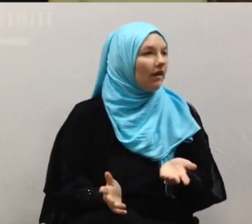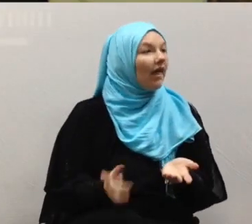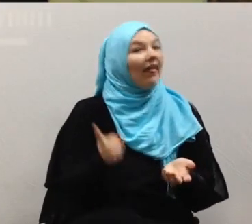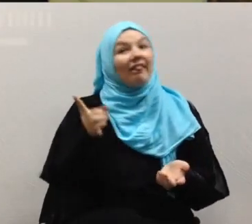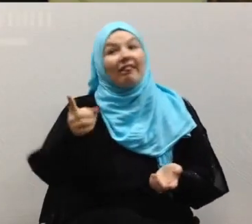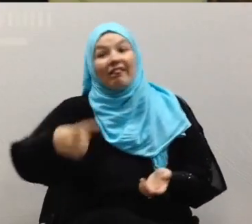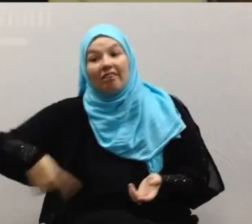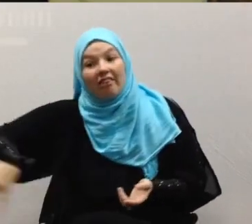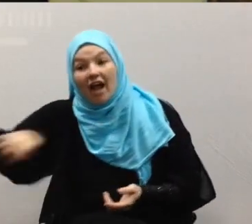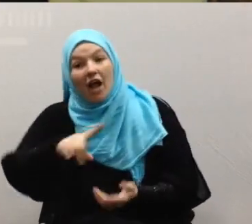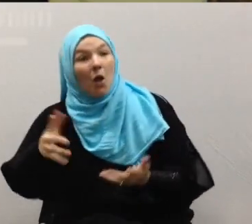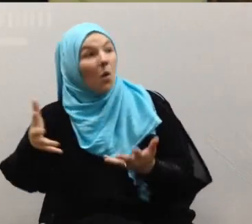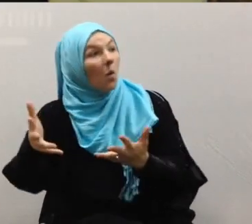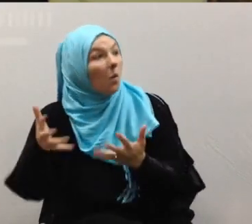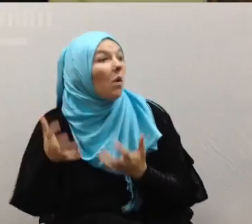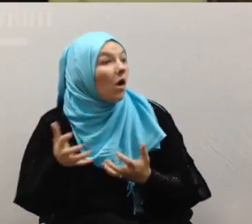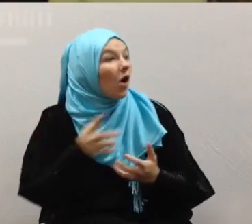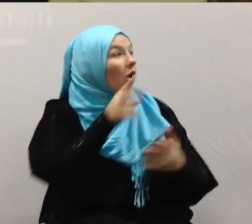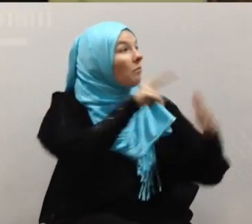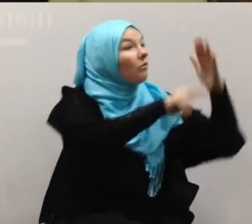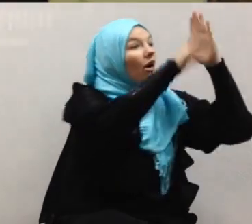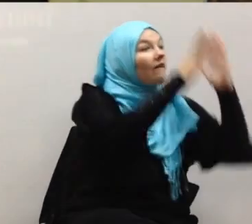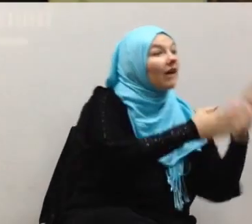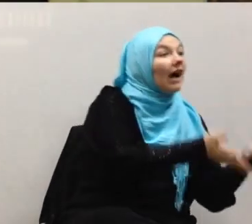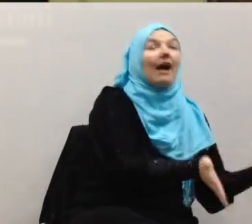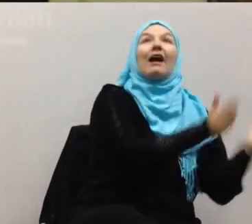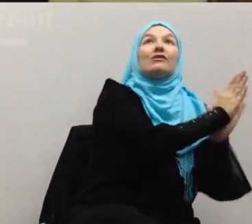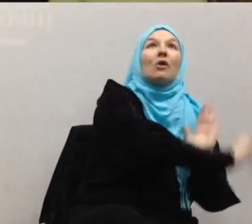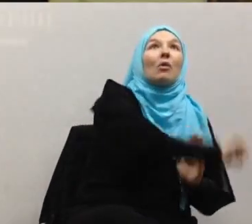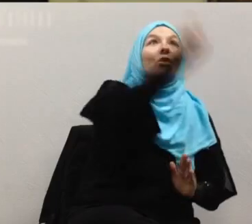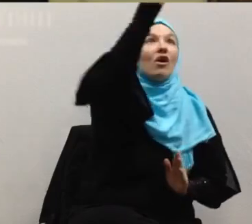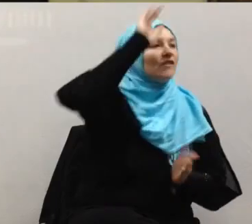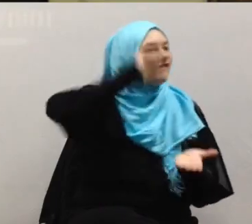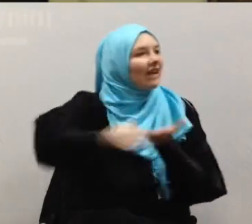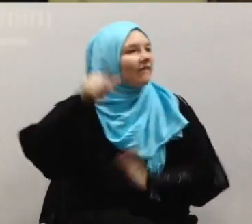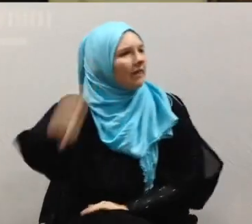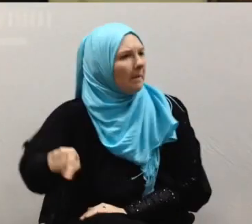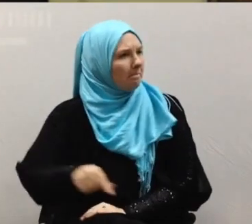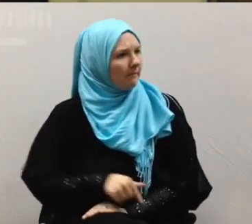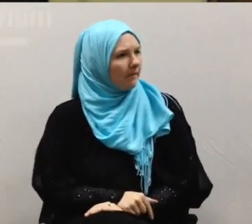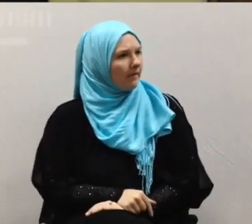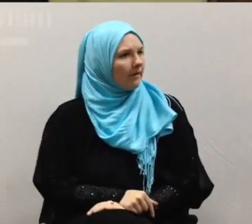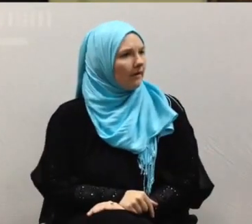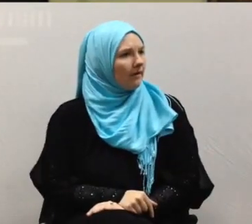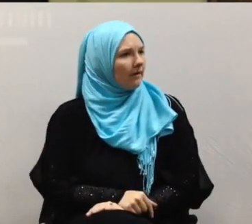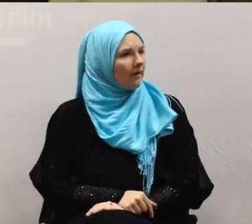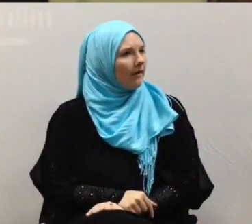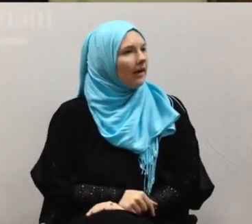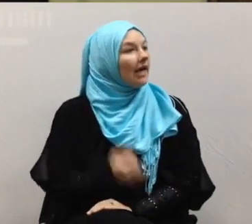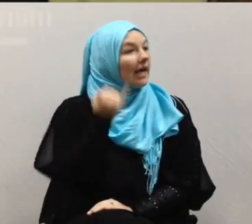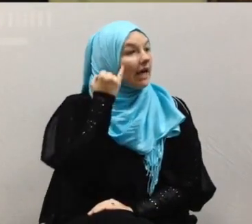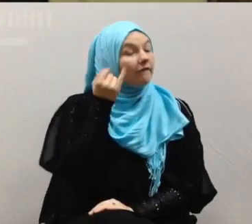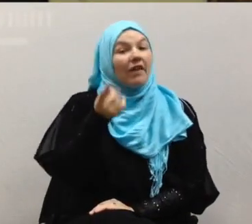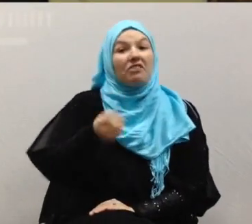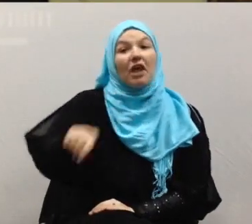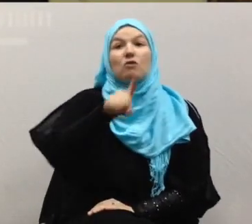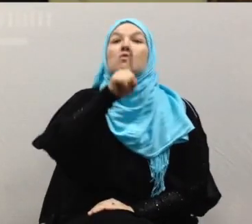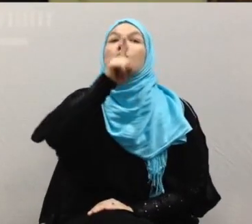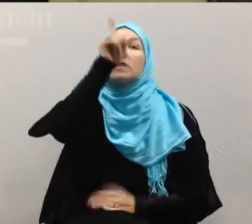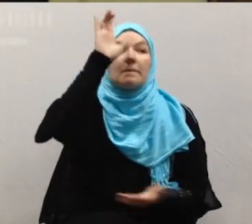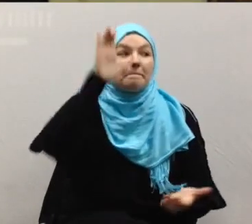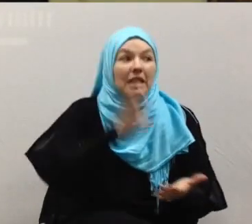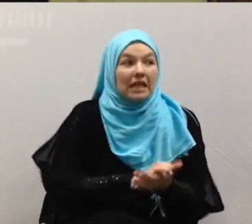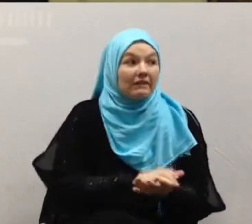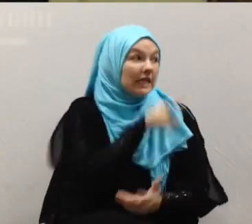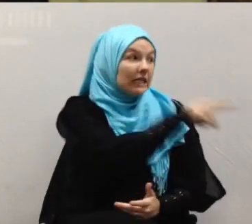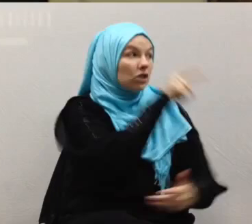person to ask Allah to forgive them. So if they really believed that he was a prophet, why